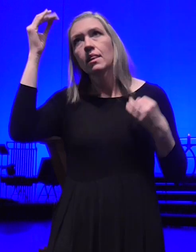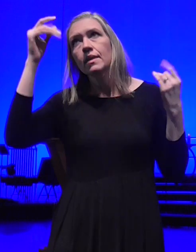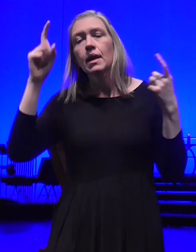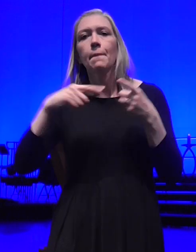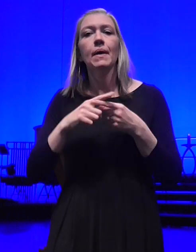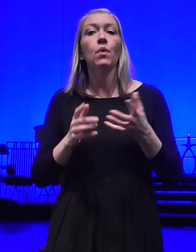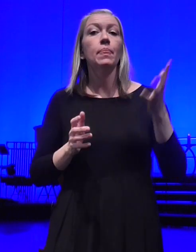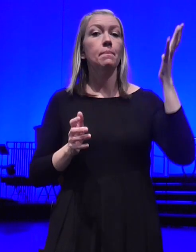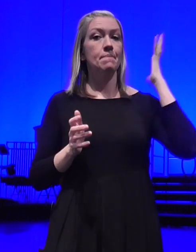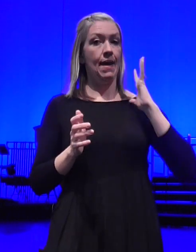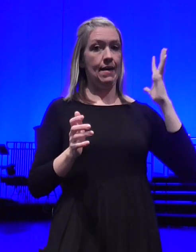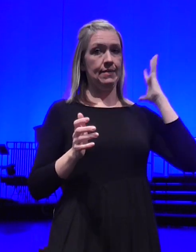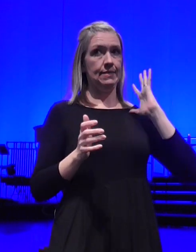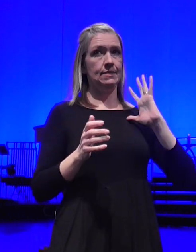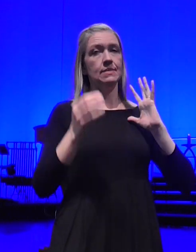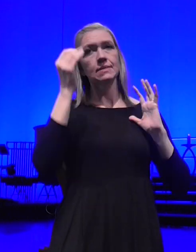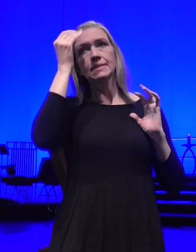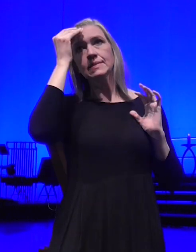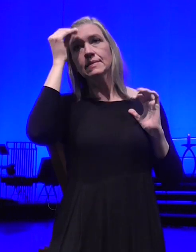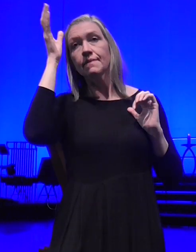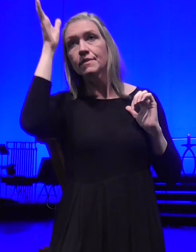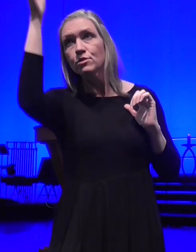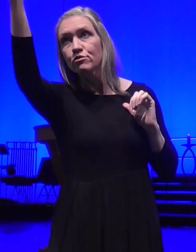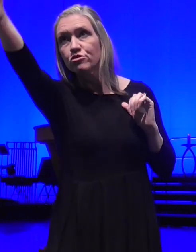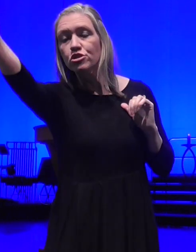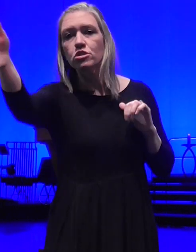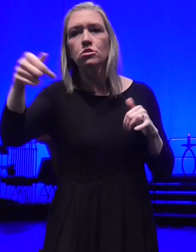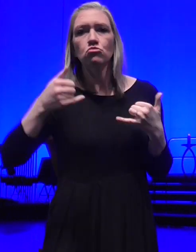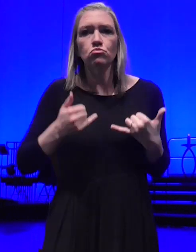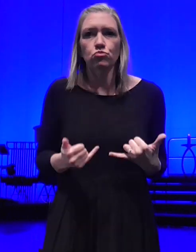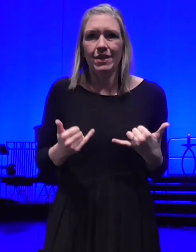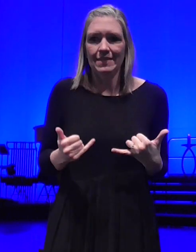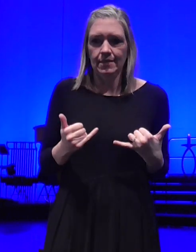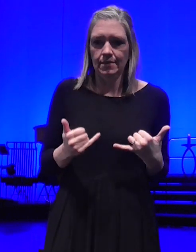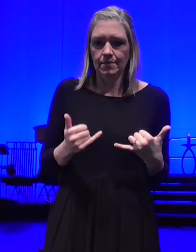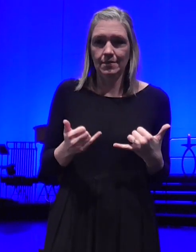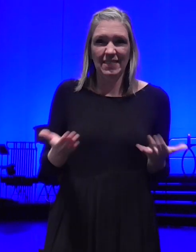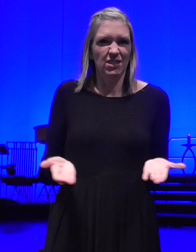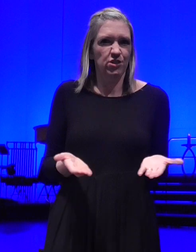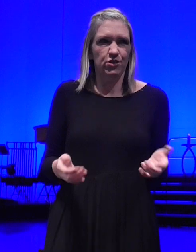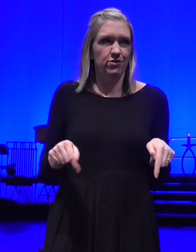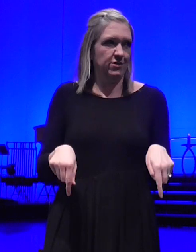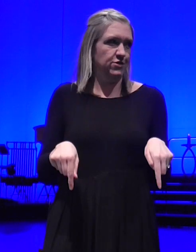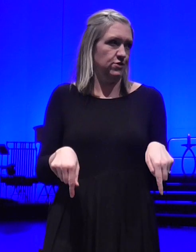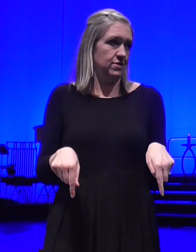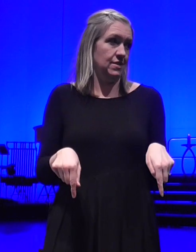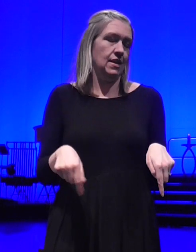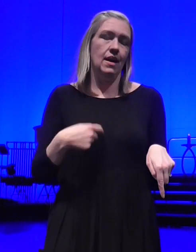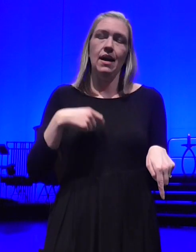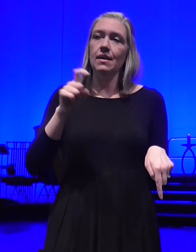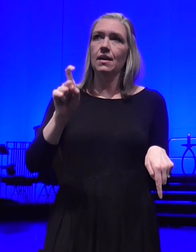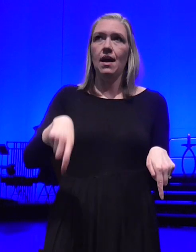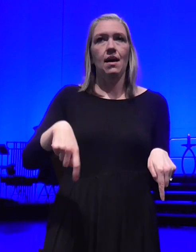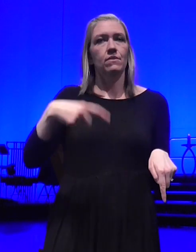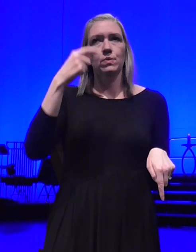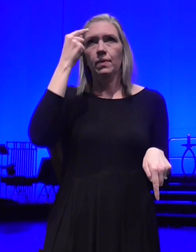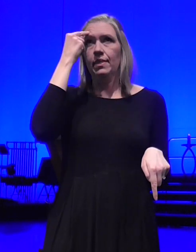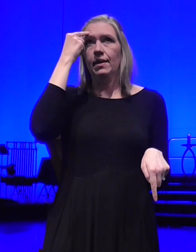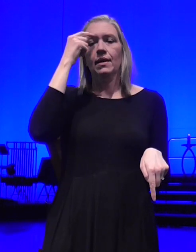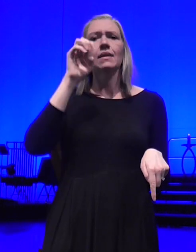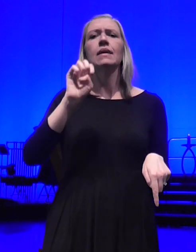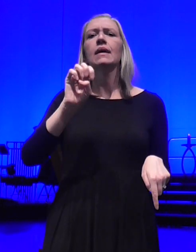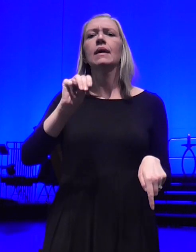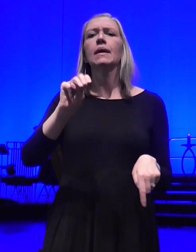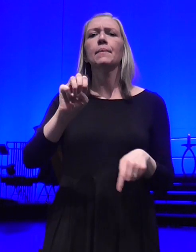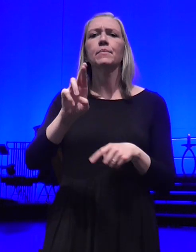we think about what's happening in the future. The present moment is right here. And I have to think that